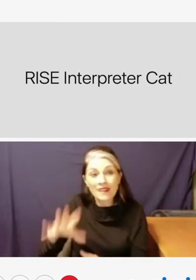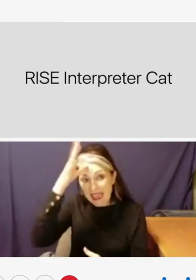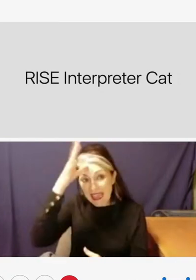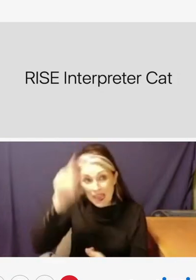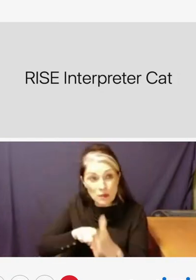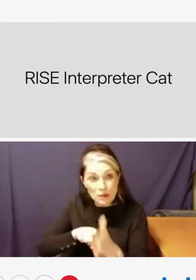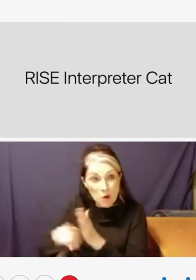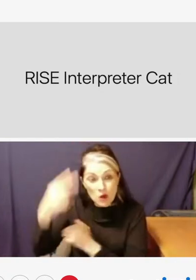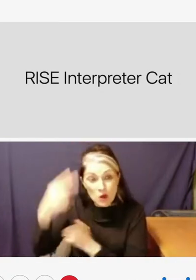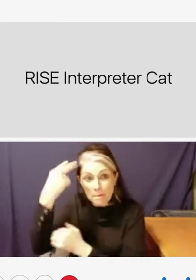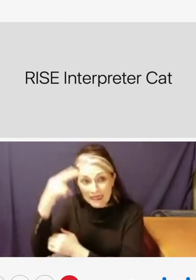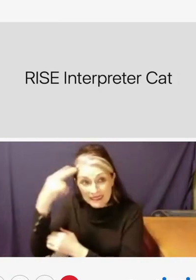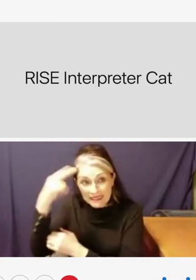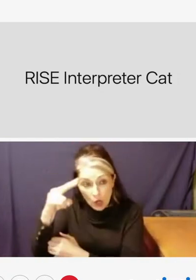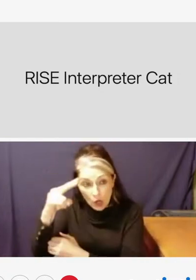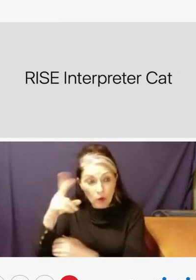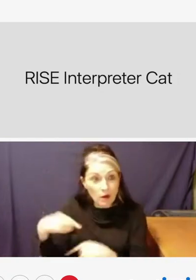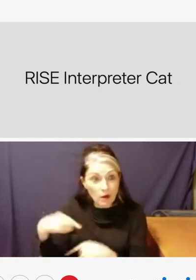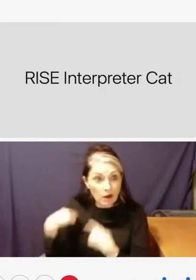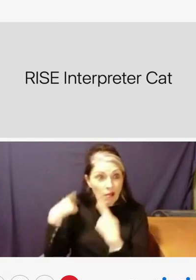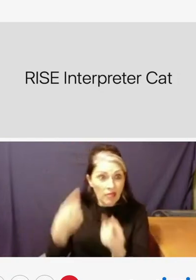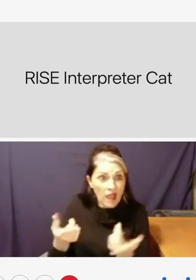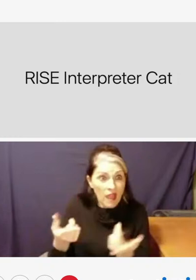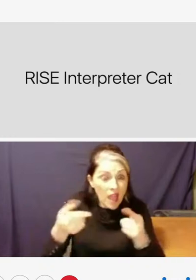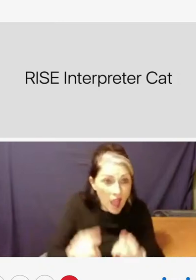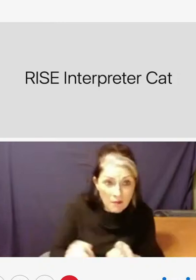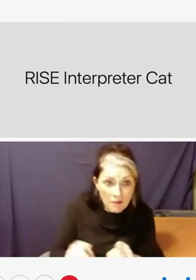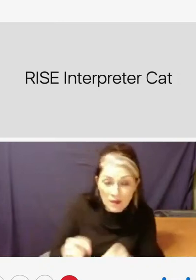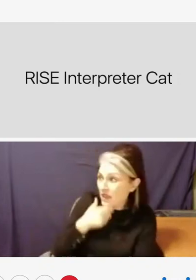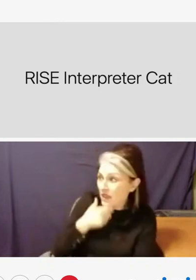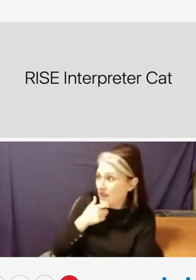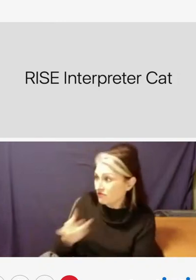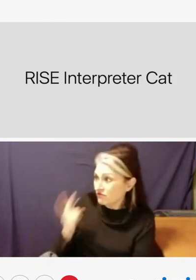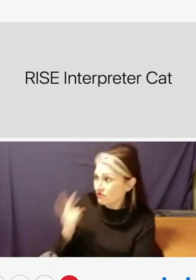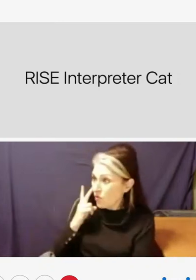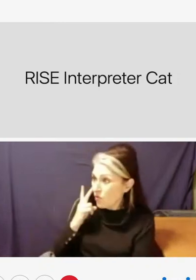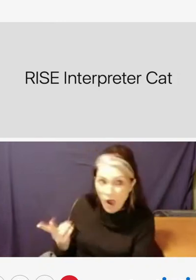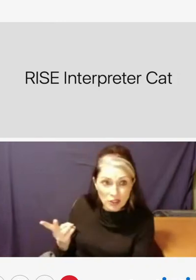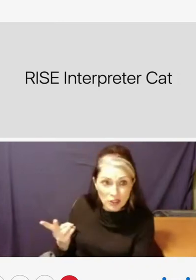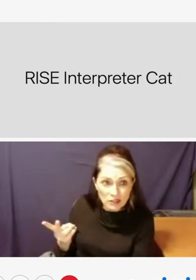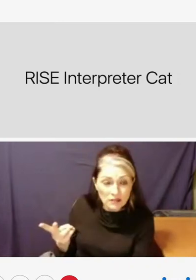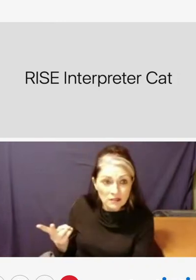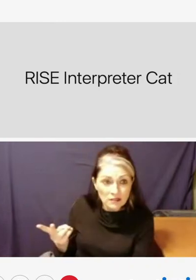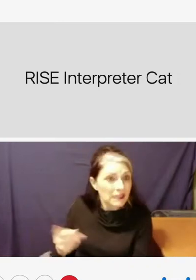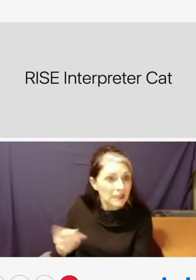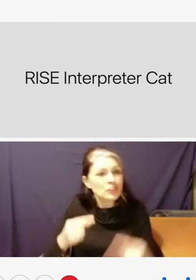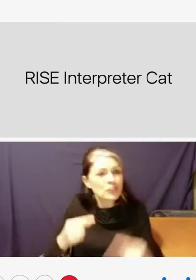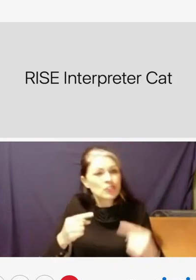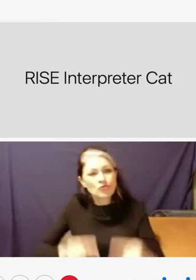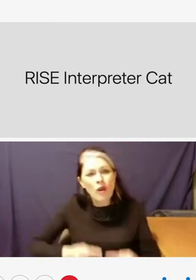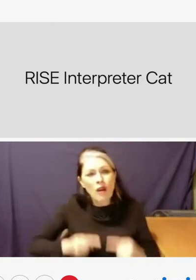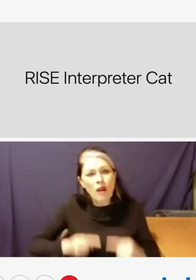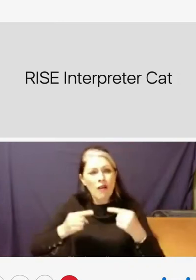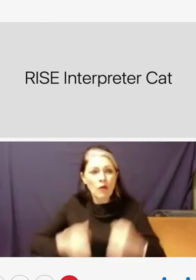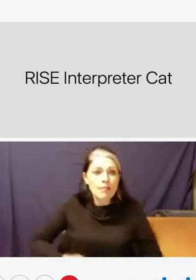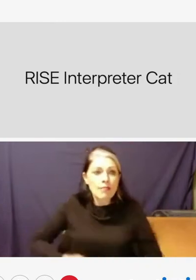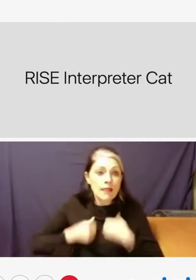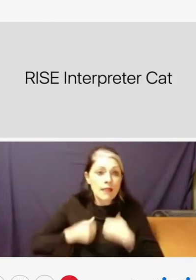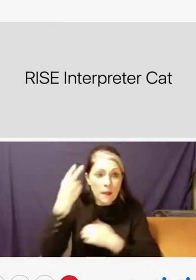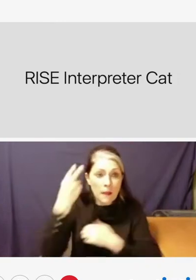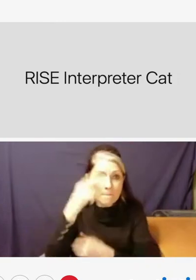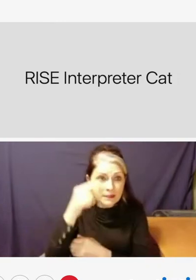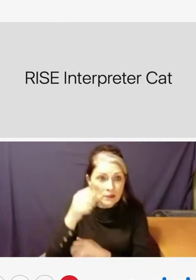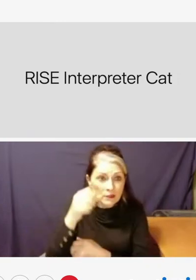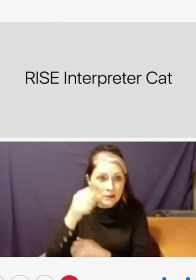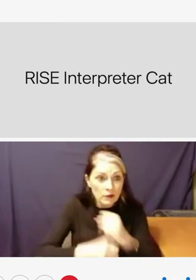since that that incident which he witnessed um he's really struggled you know he struggled he lived in Mexico for several years after the murder of